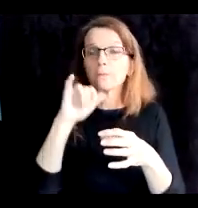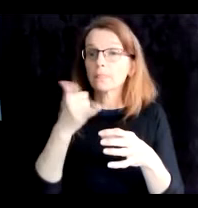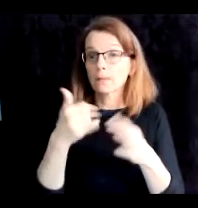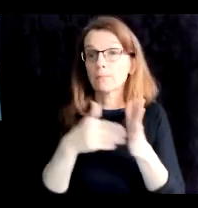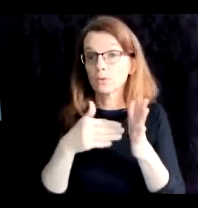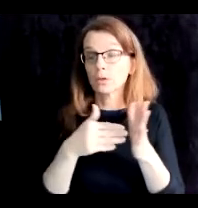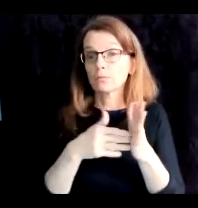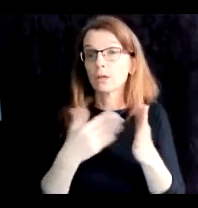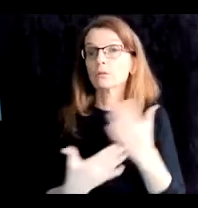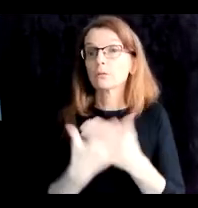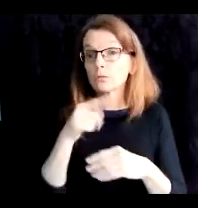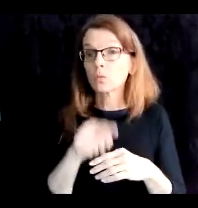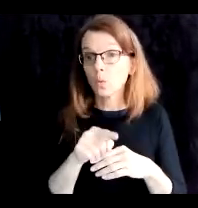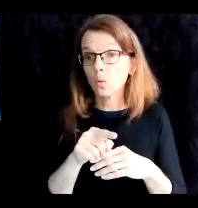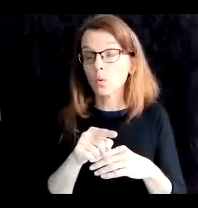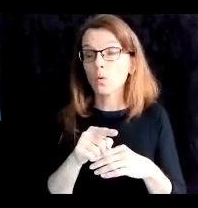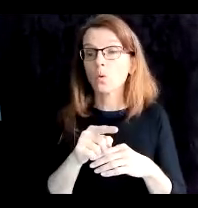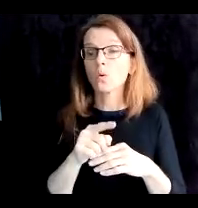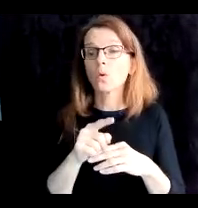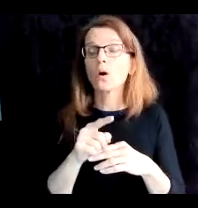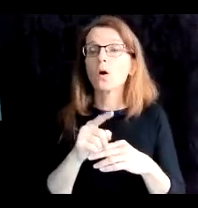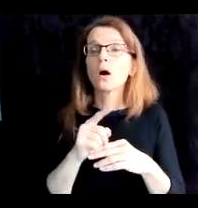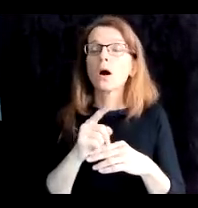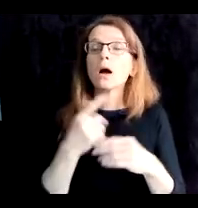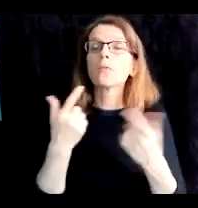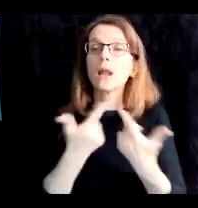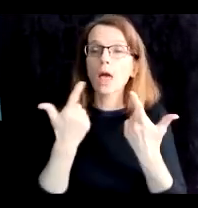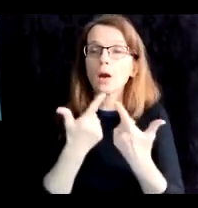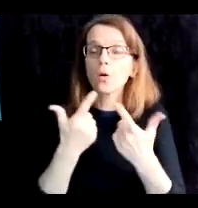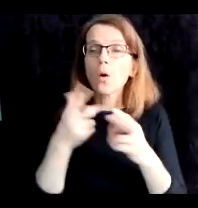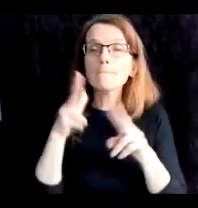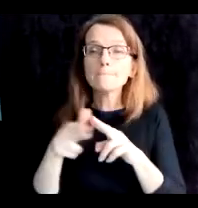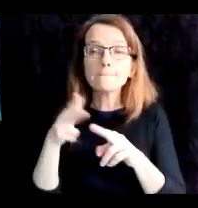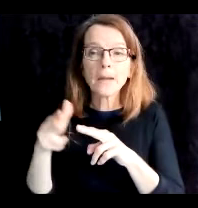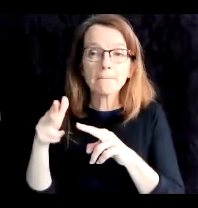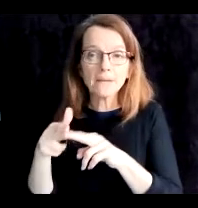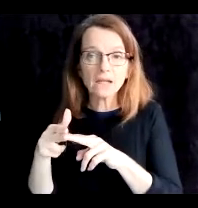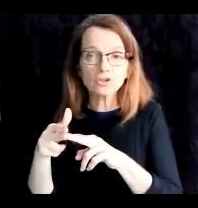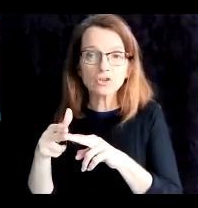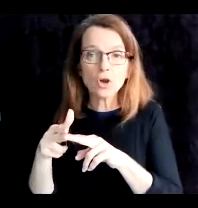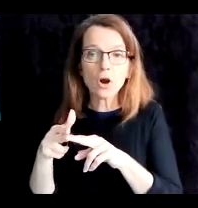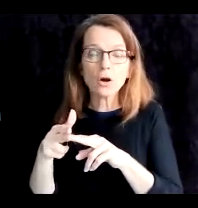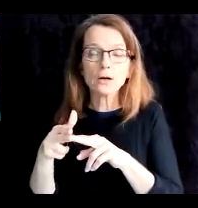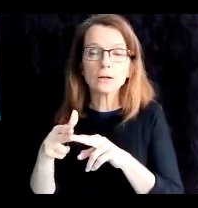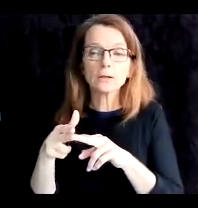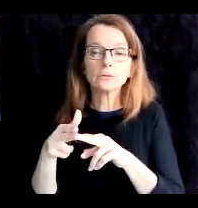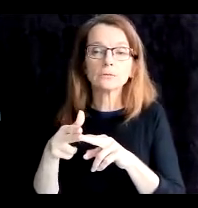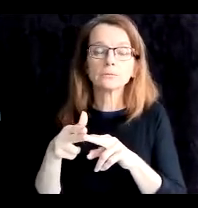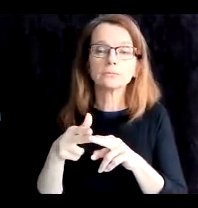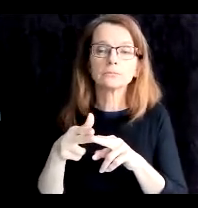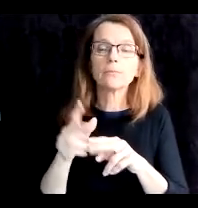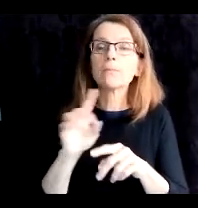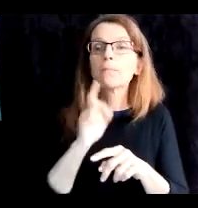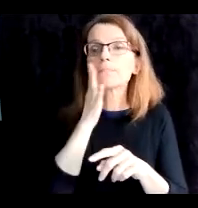too much, that country becomes too dependent on one source, as it's the oil in Venezuela. Or